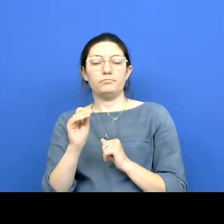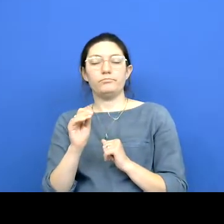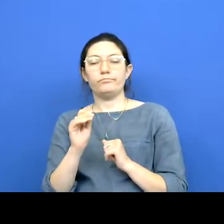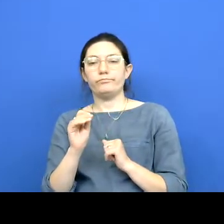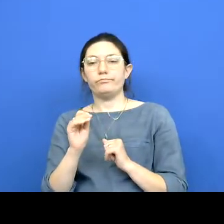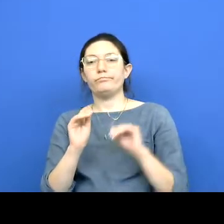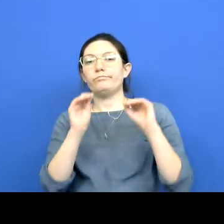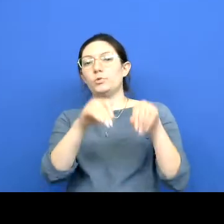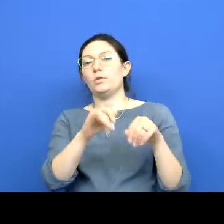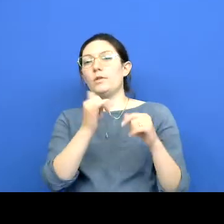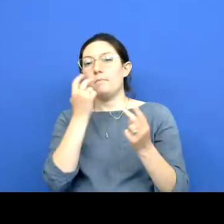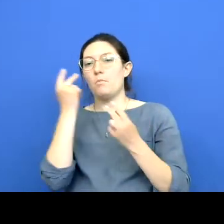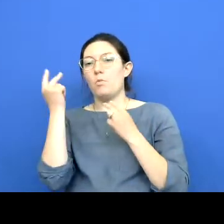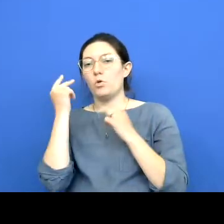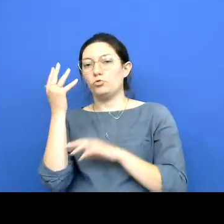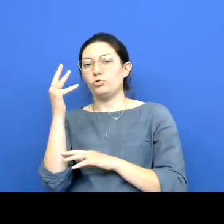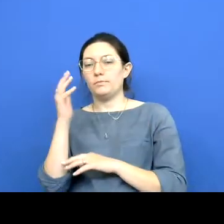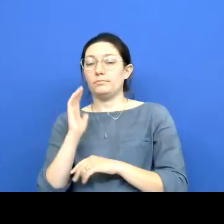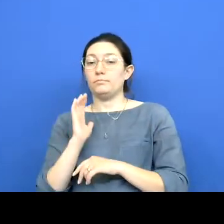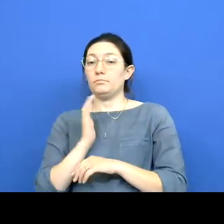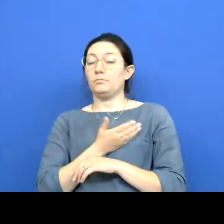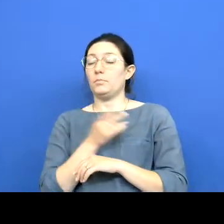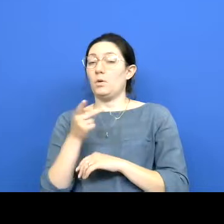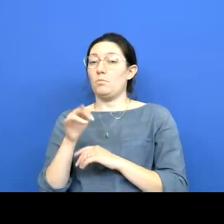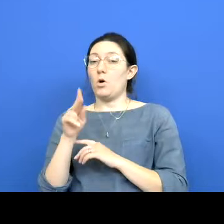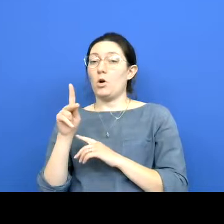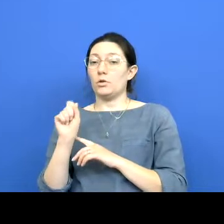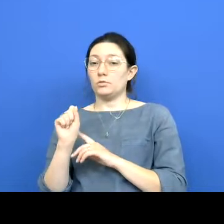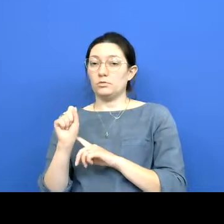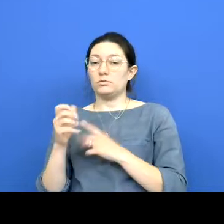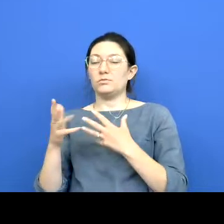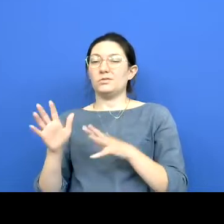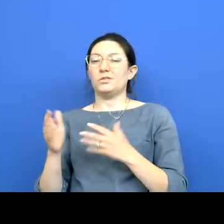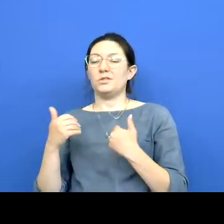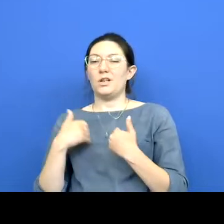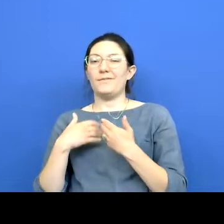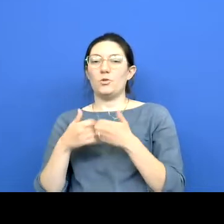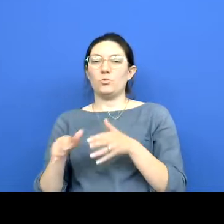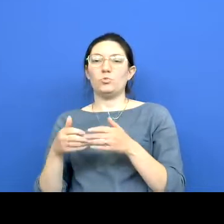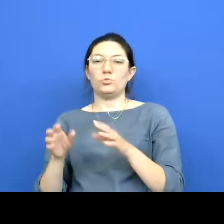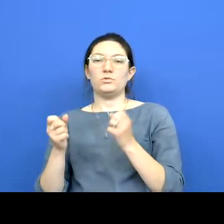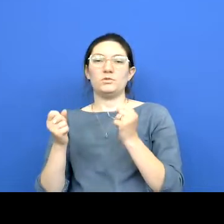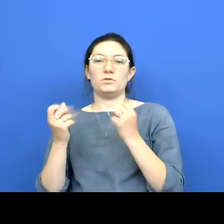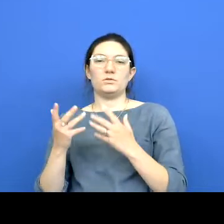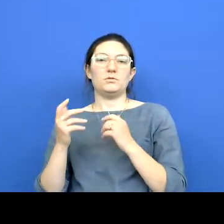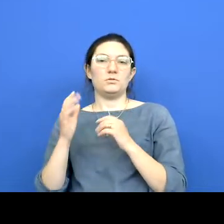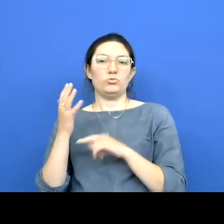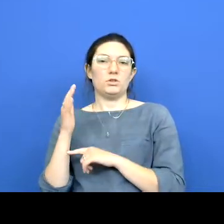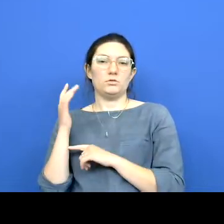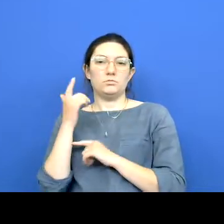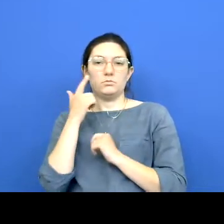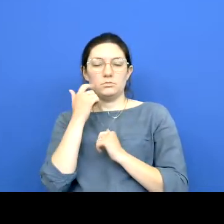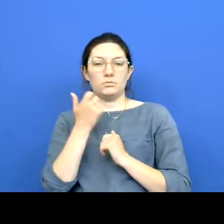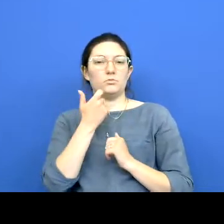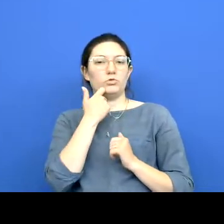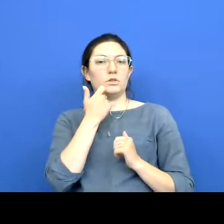memorial tree. Our parks suffered loss of trees, especially with the recent